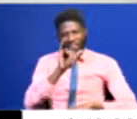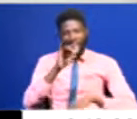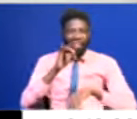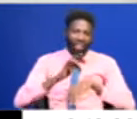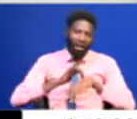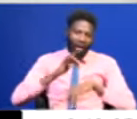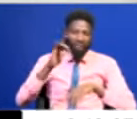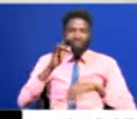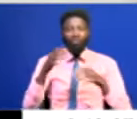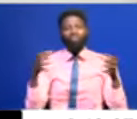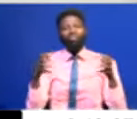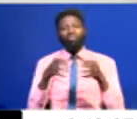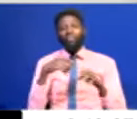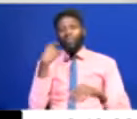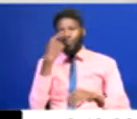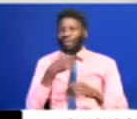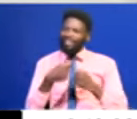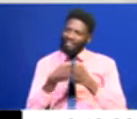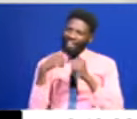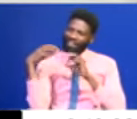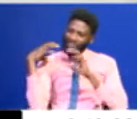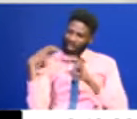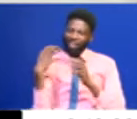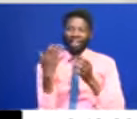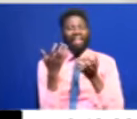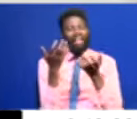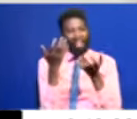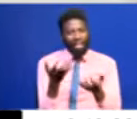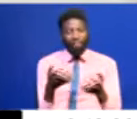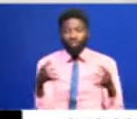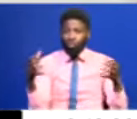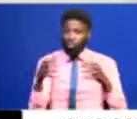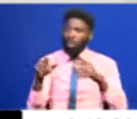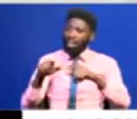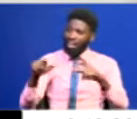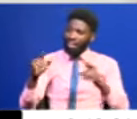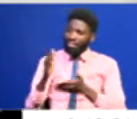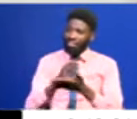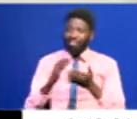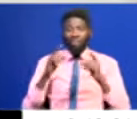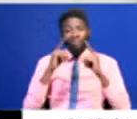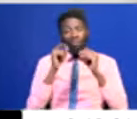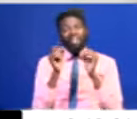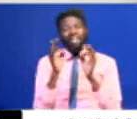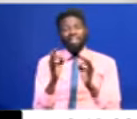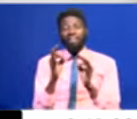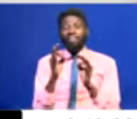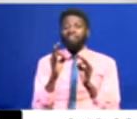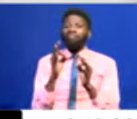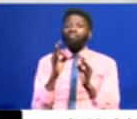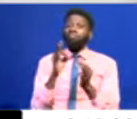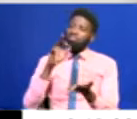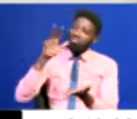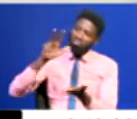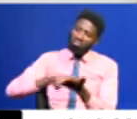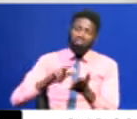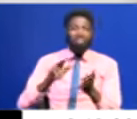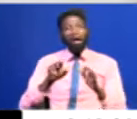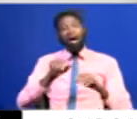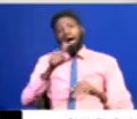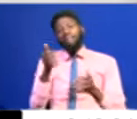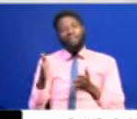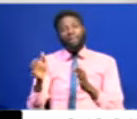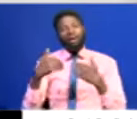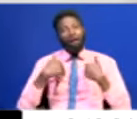struggling workforce. Employers within the lending sectors say if passed, they will have no choice but lay off a part of their employees.